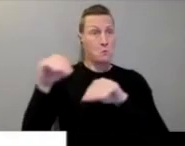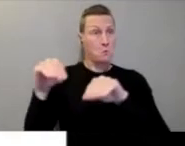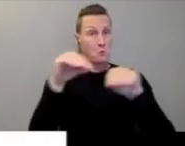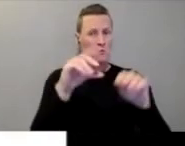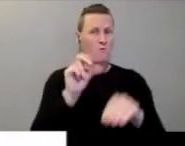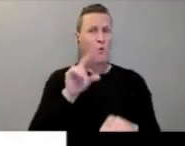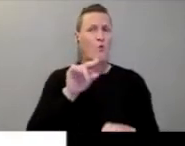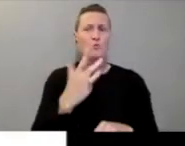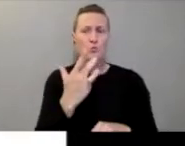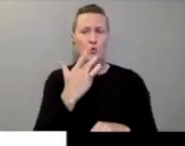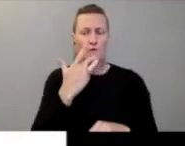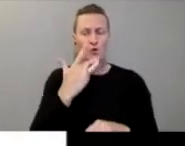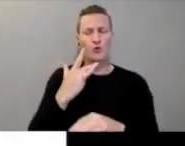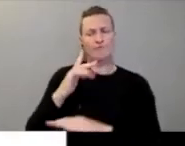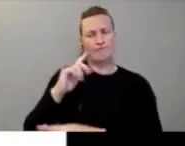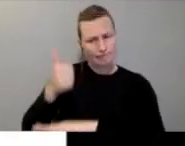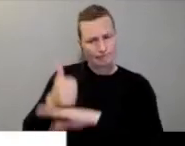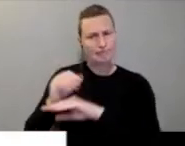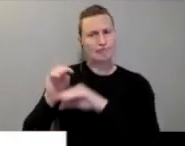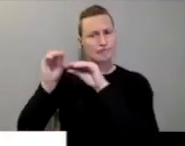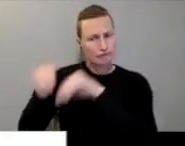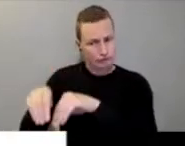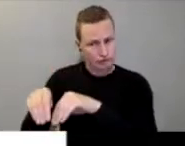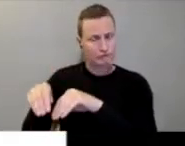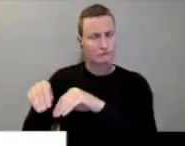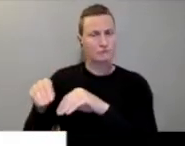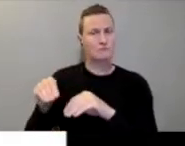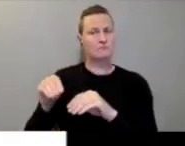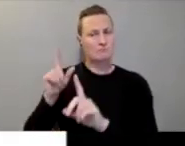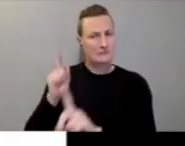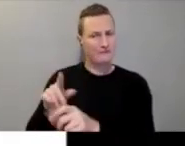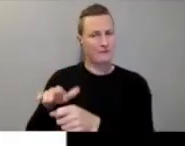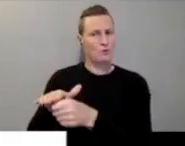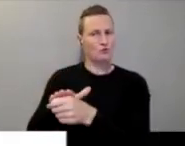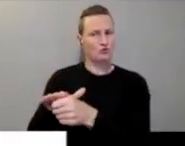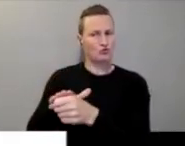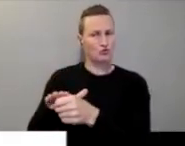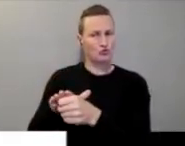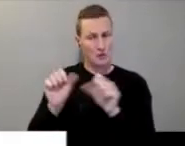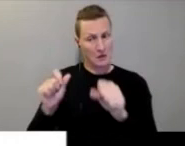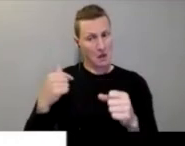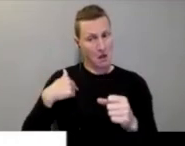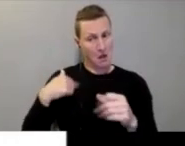secured or have thought about a specific site?